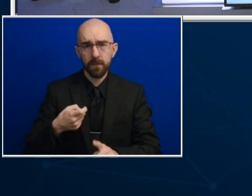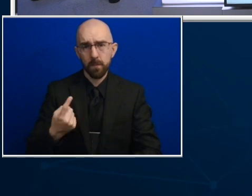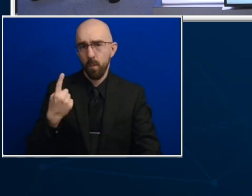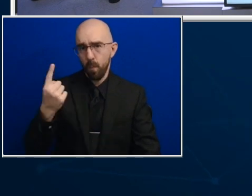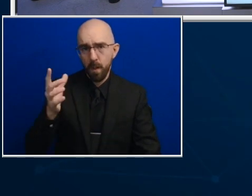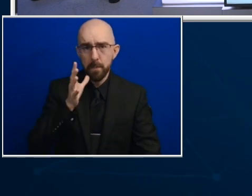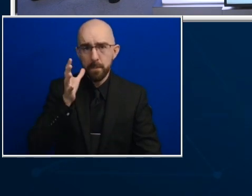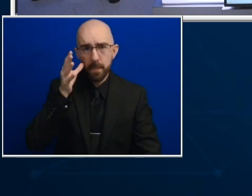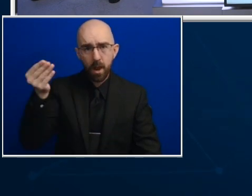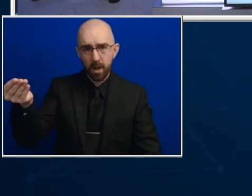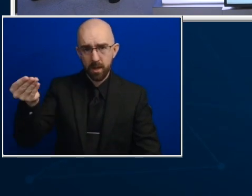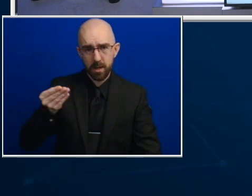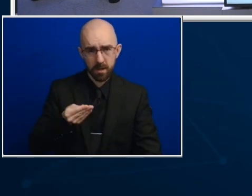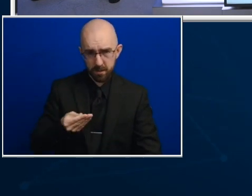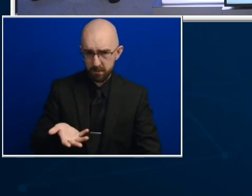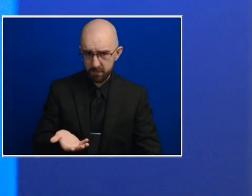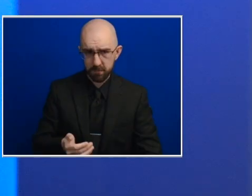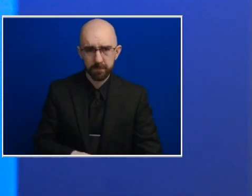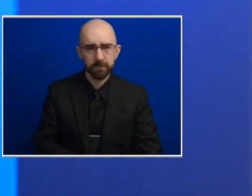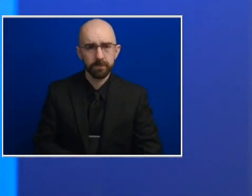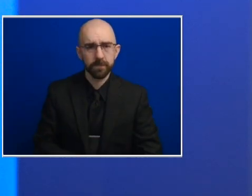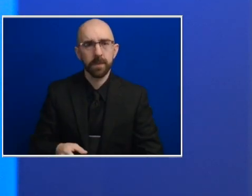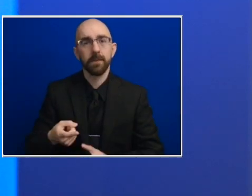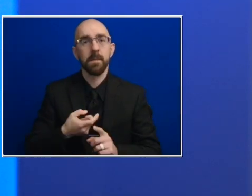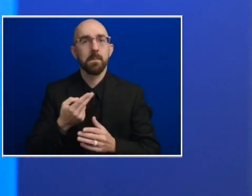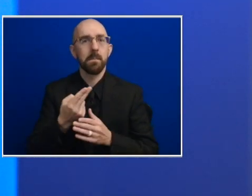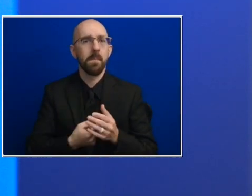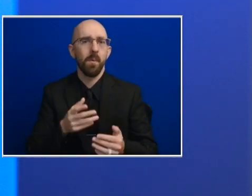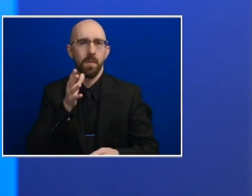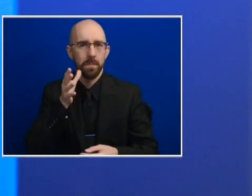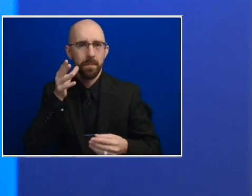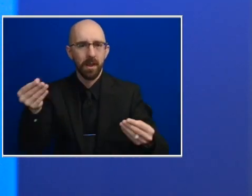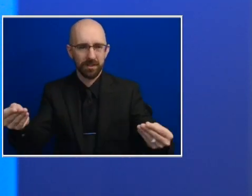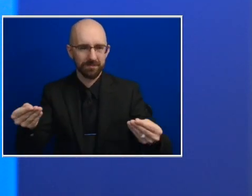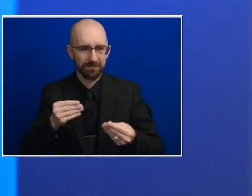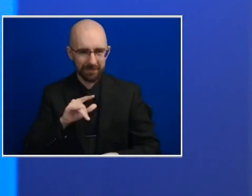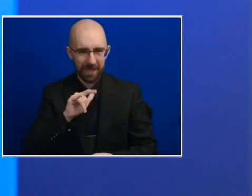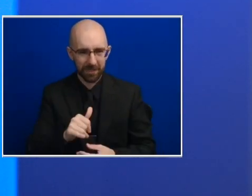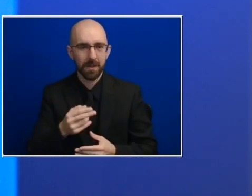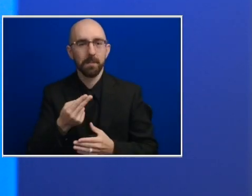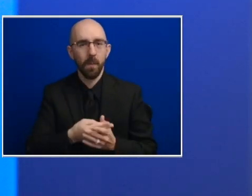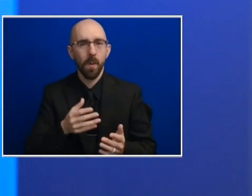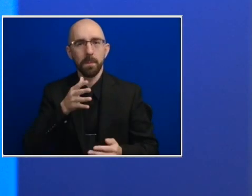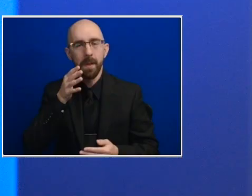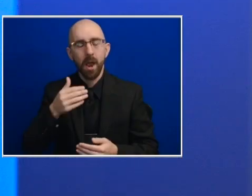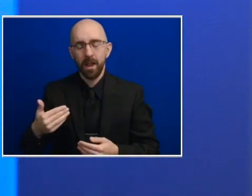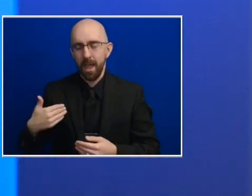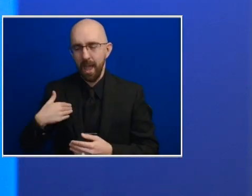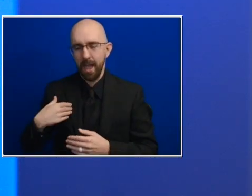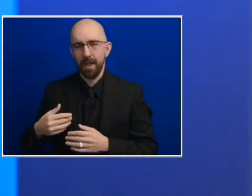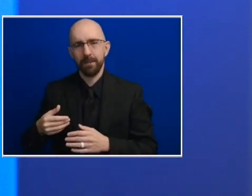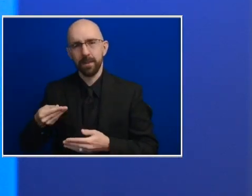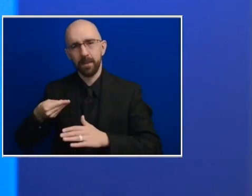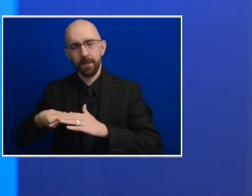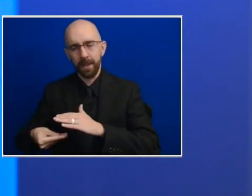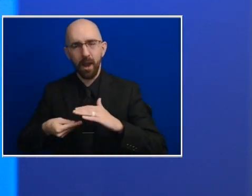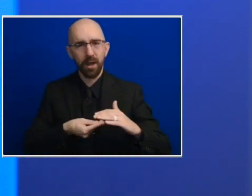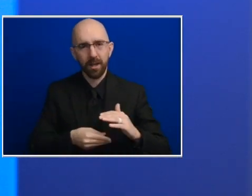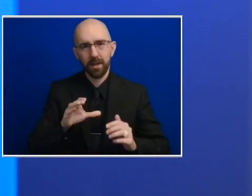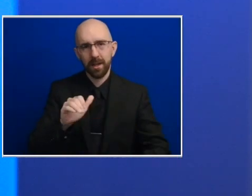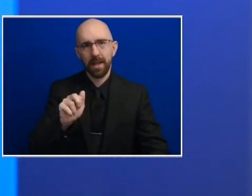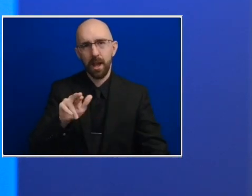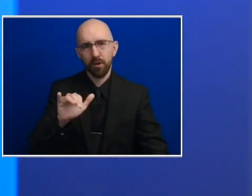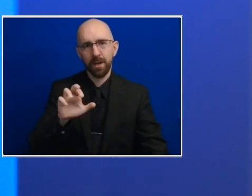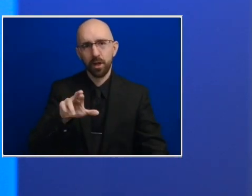parent? It comes from both parents, actually. Both parents are carriers, and then there's a